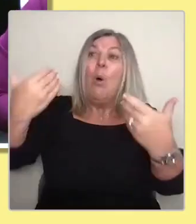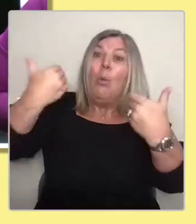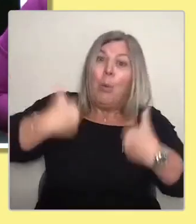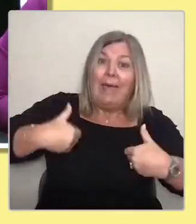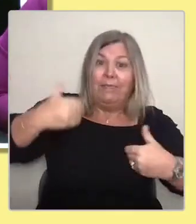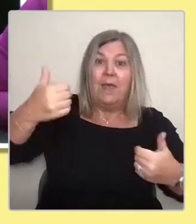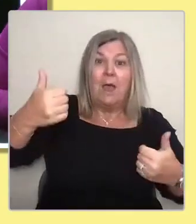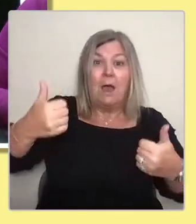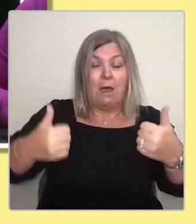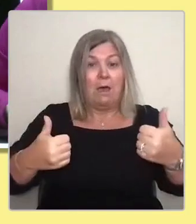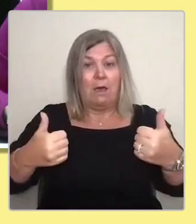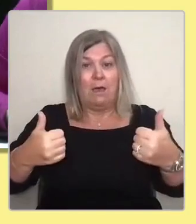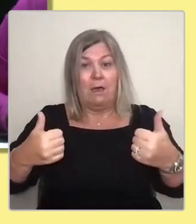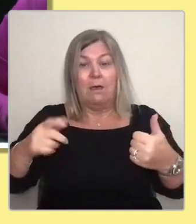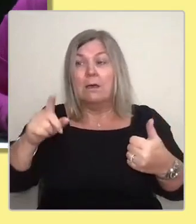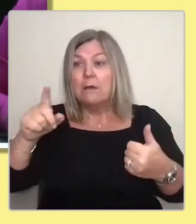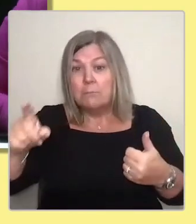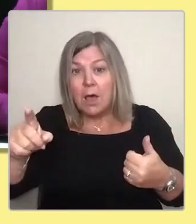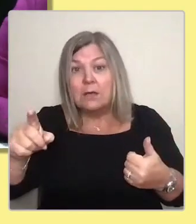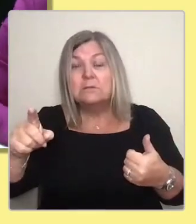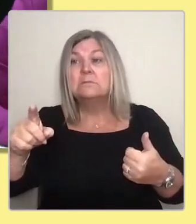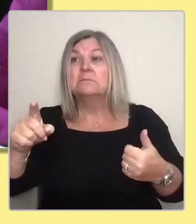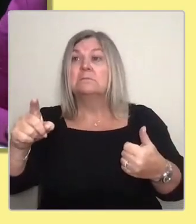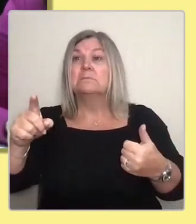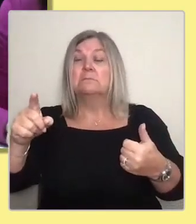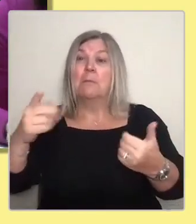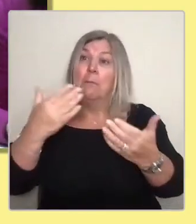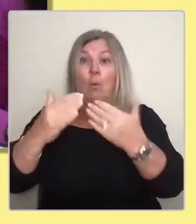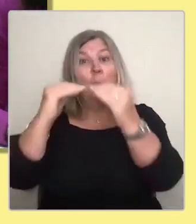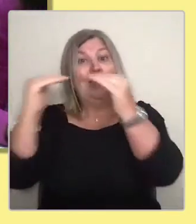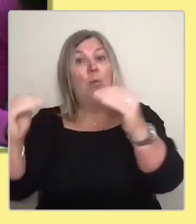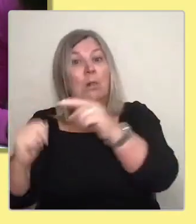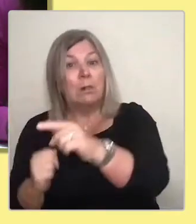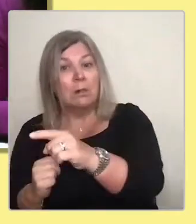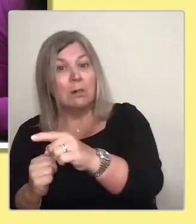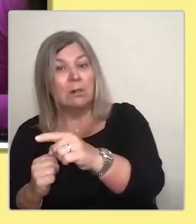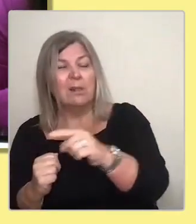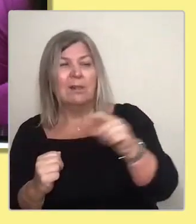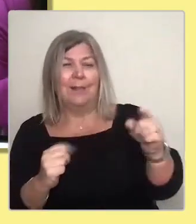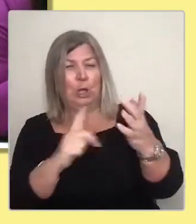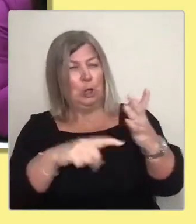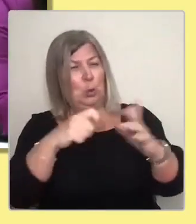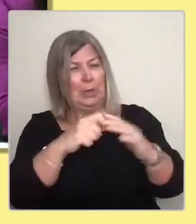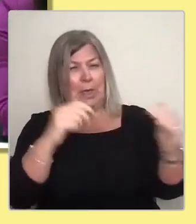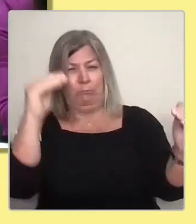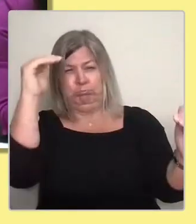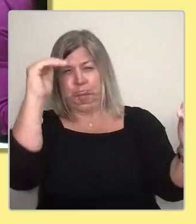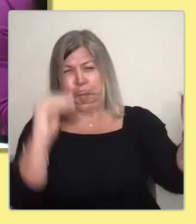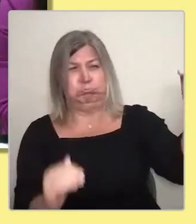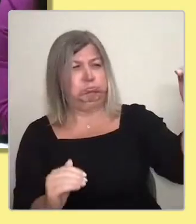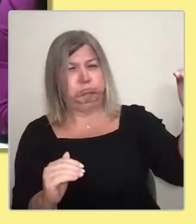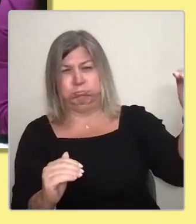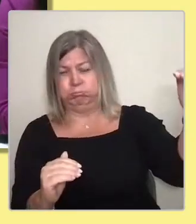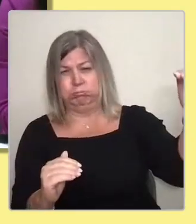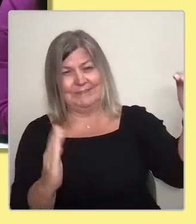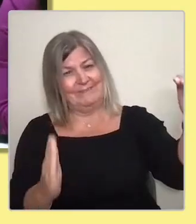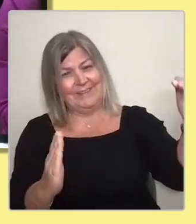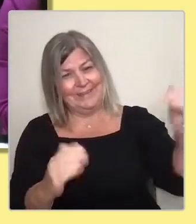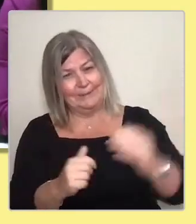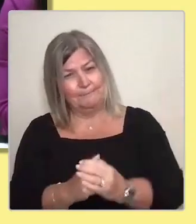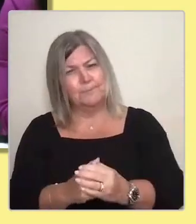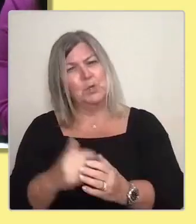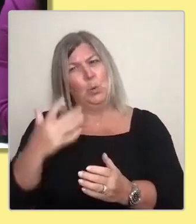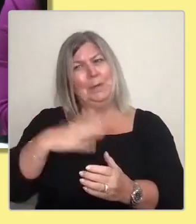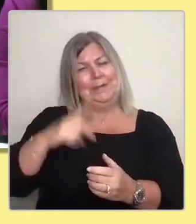they are less unequal. The UK is more unequal than those countries. So I can commit to that, and I think I've already done so in writing. I'll sum up